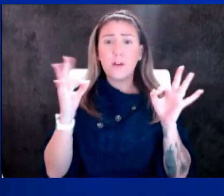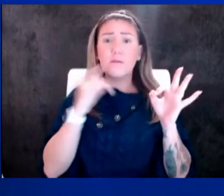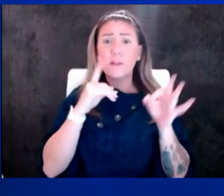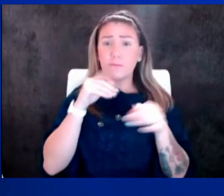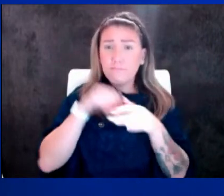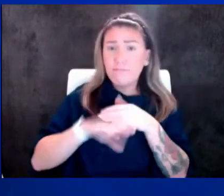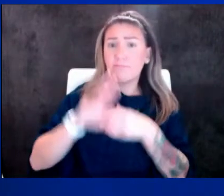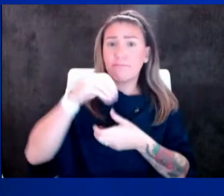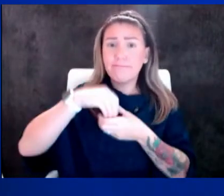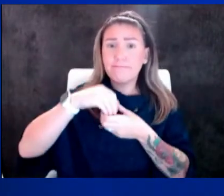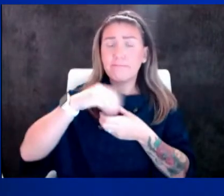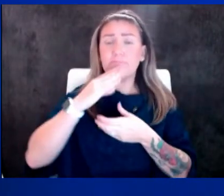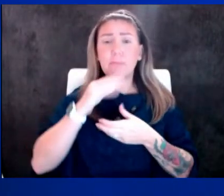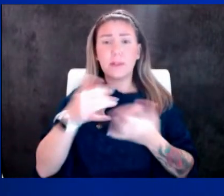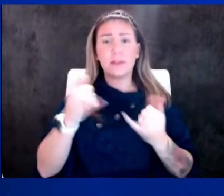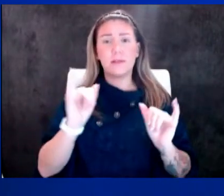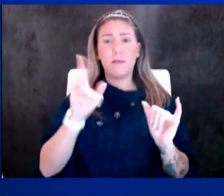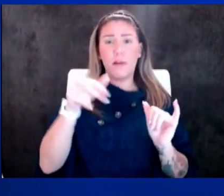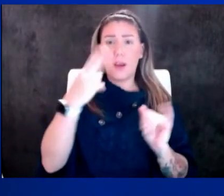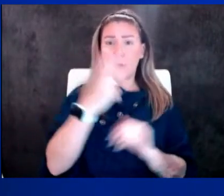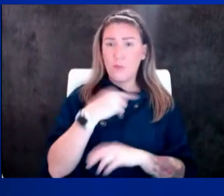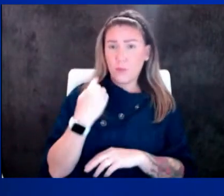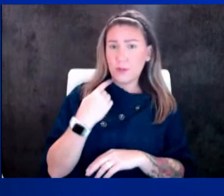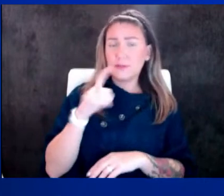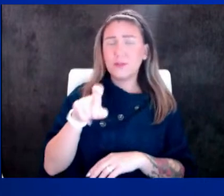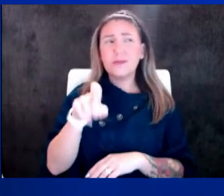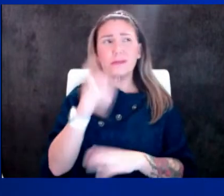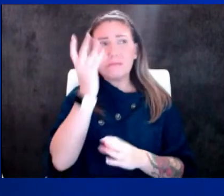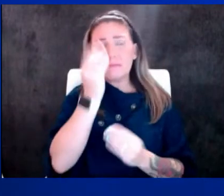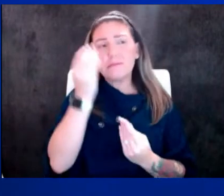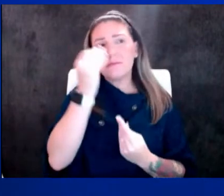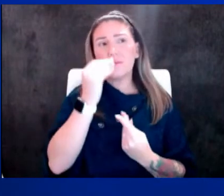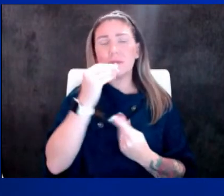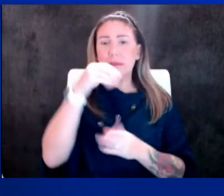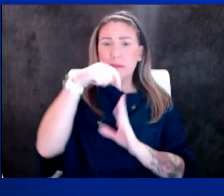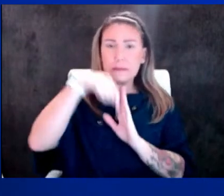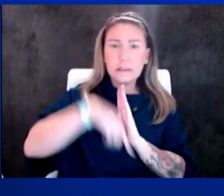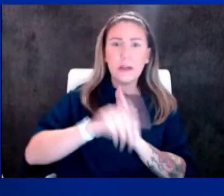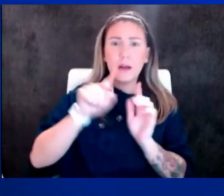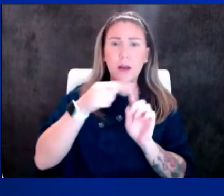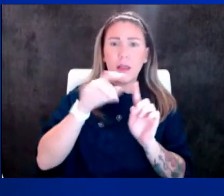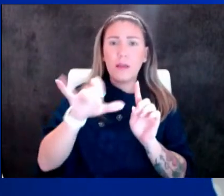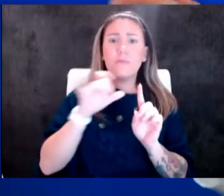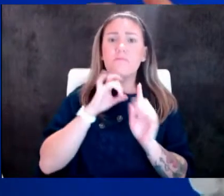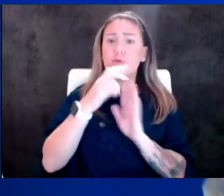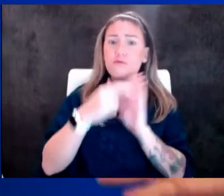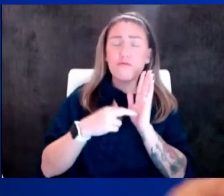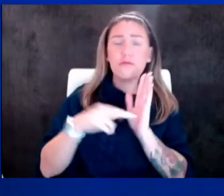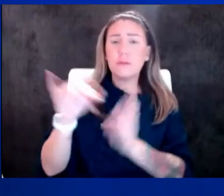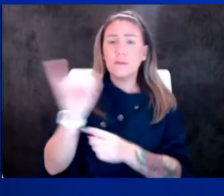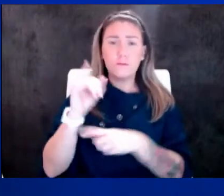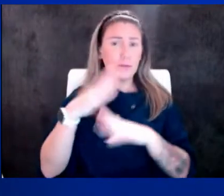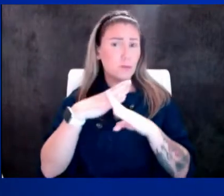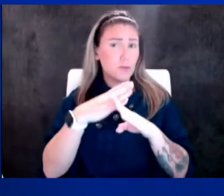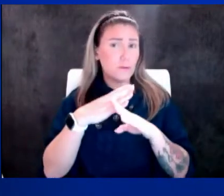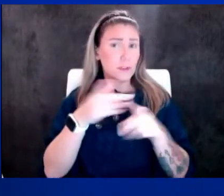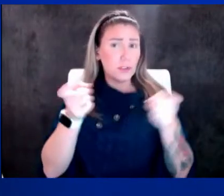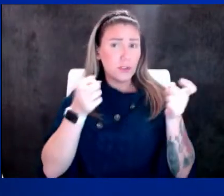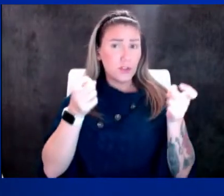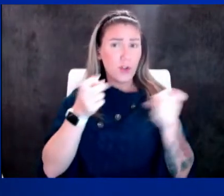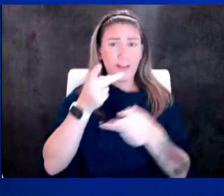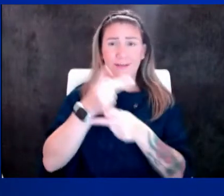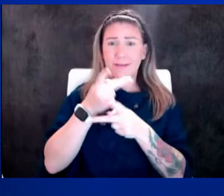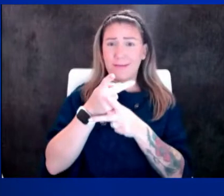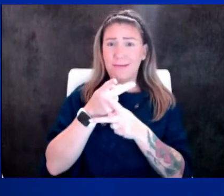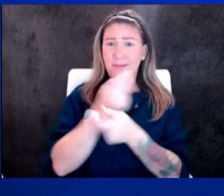risk, and we have to be very thoughtful about that. So just remember, the rules of infection prevention control, they've kept you safe all the day